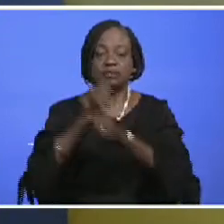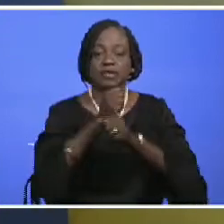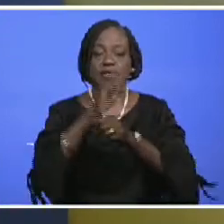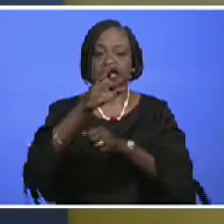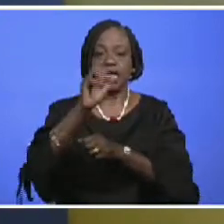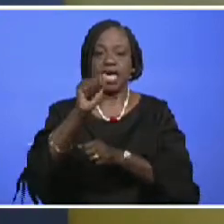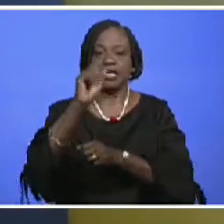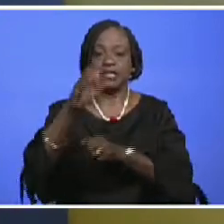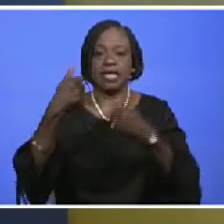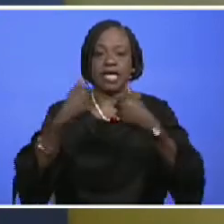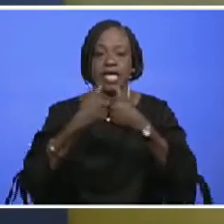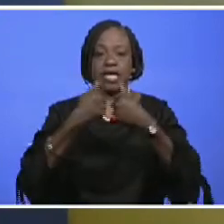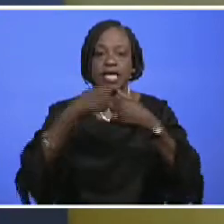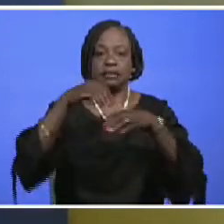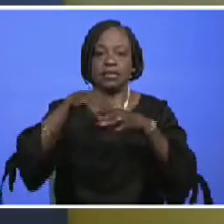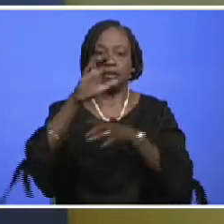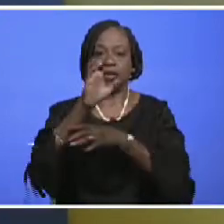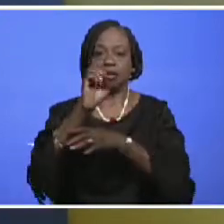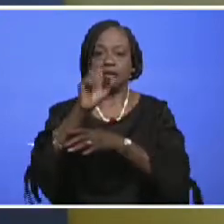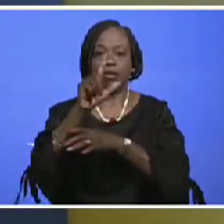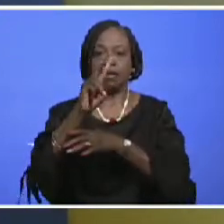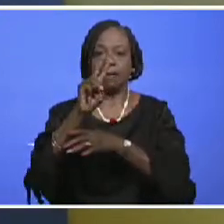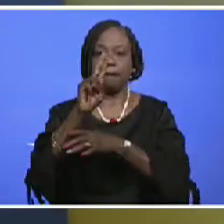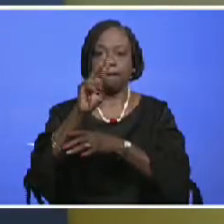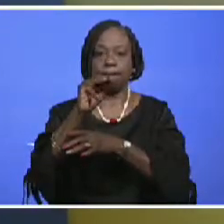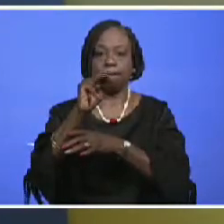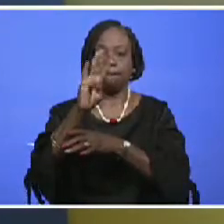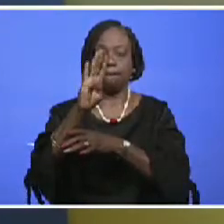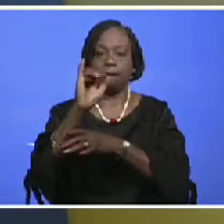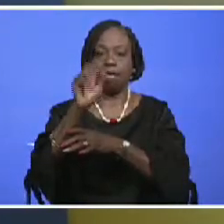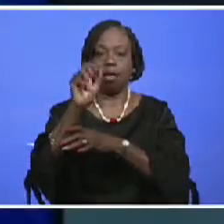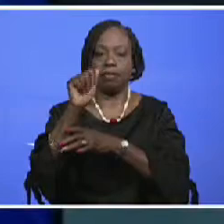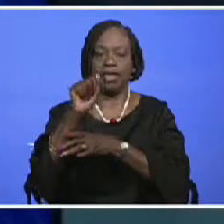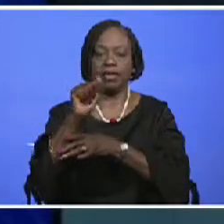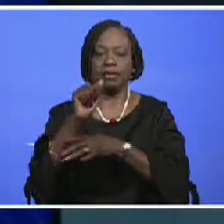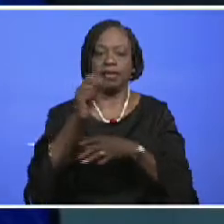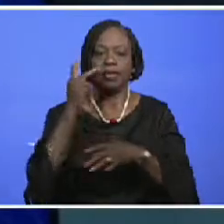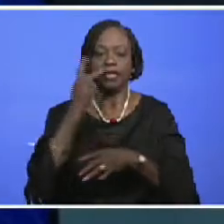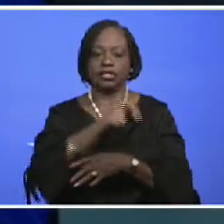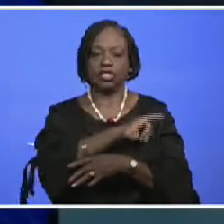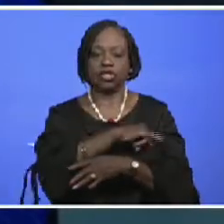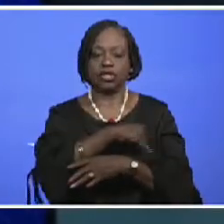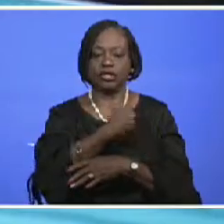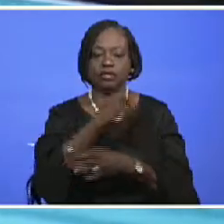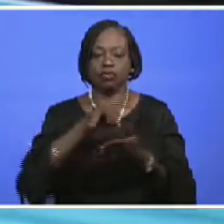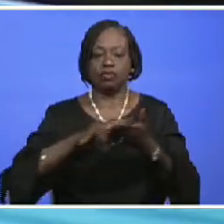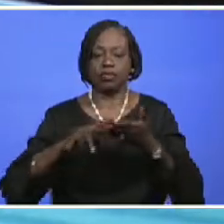Barranquilla, Colombia. Our Kelsey Johnson is there and filed this report.